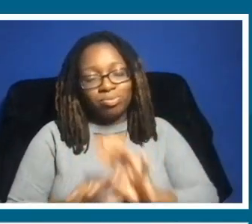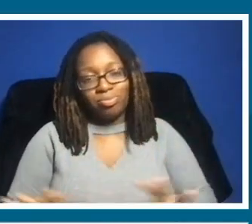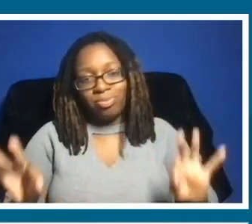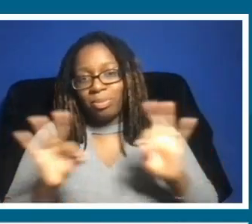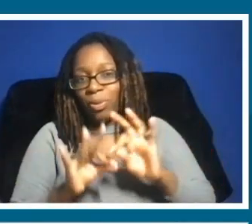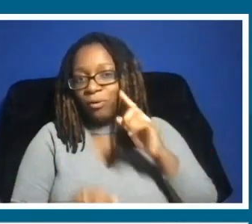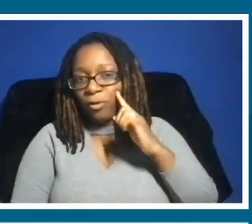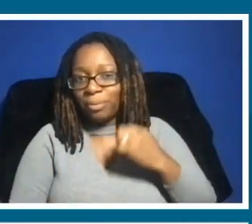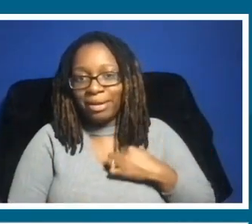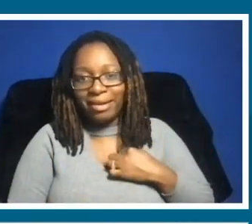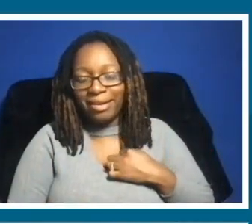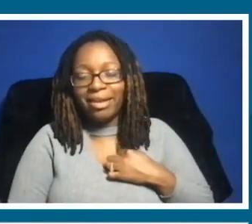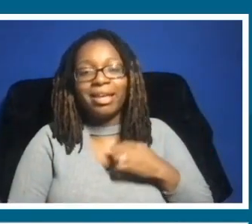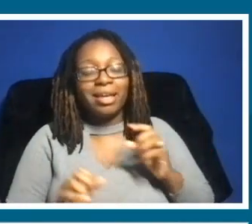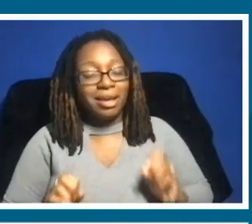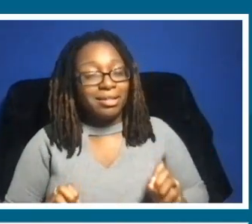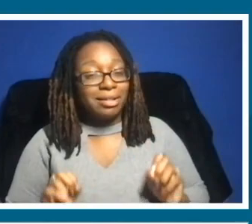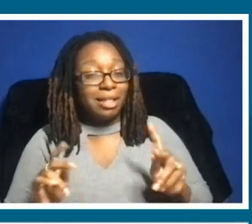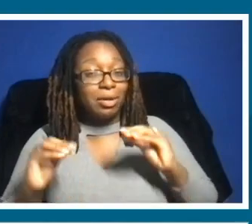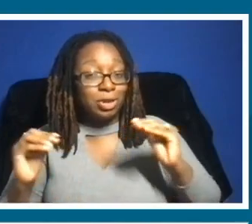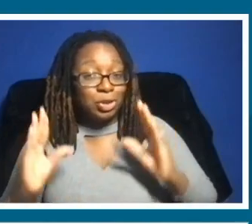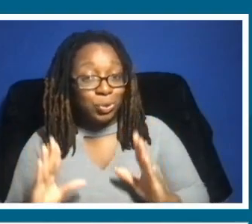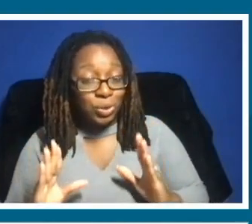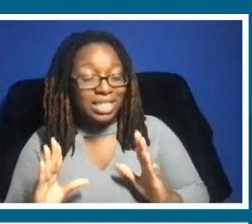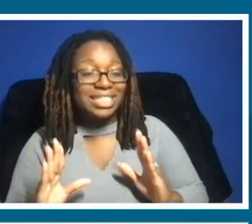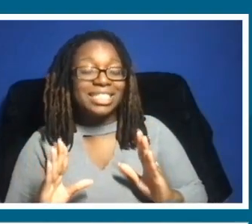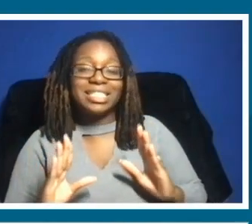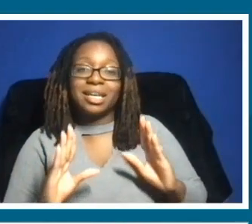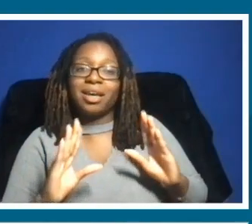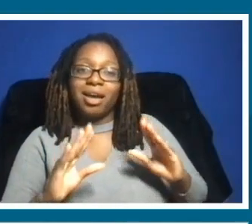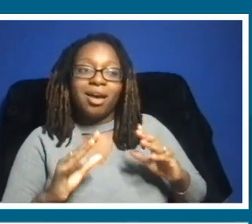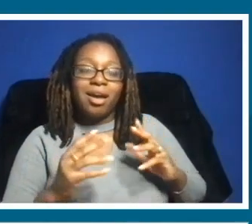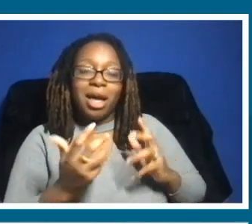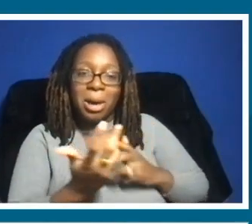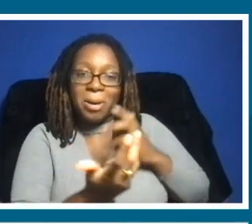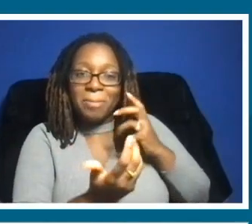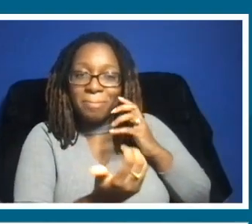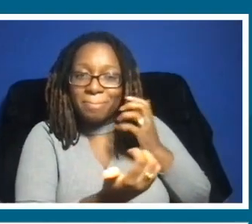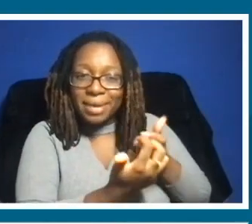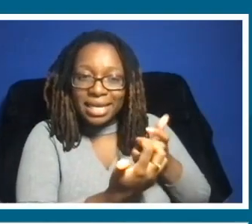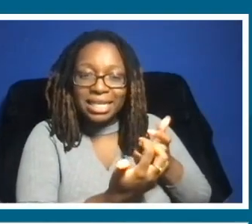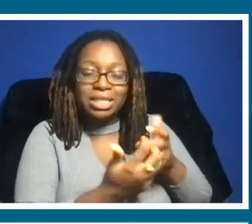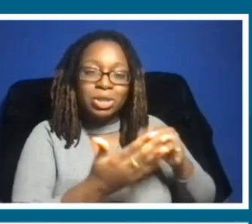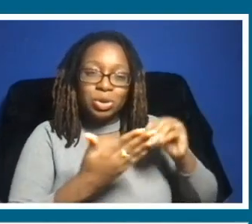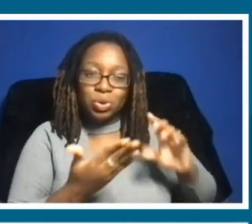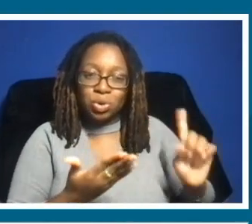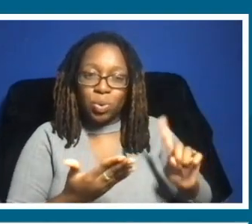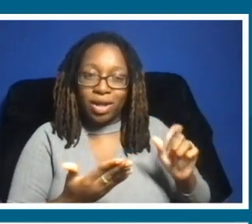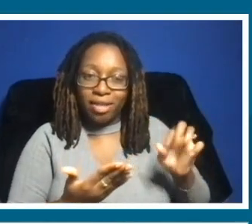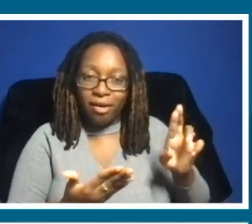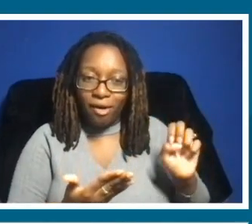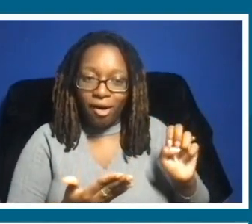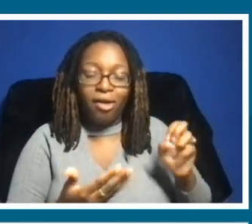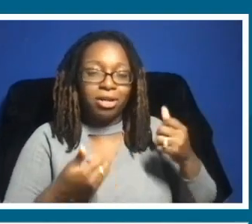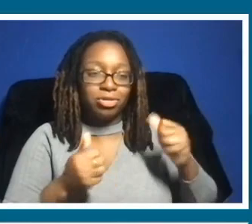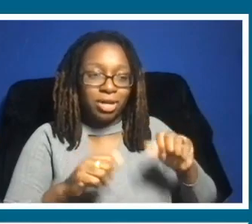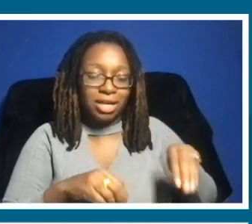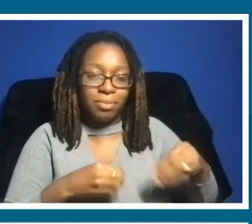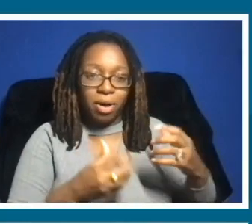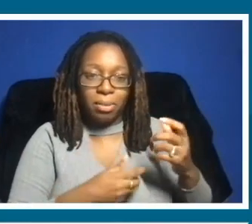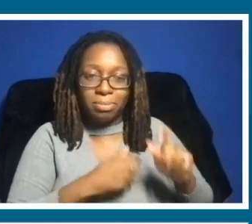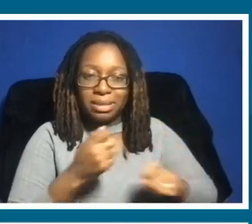allows teachers to meet students where they are and activate background knowledge on any topic. So I also just have two quotes from